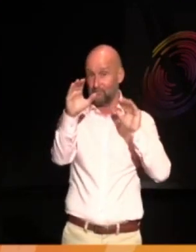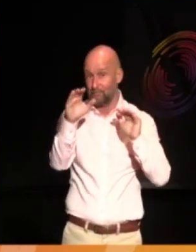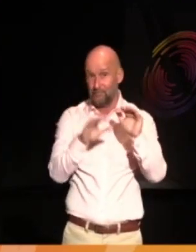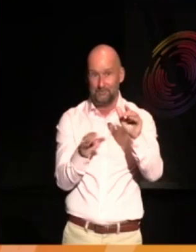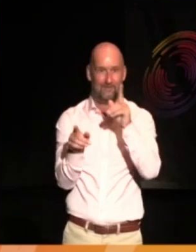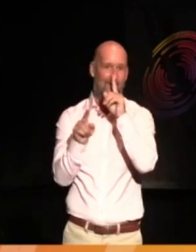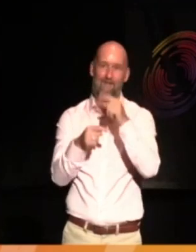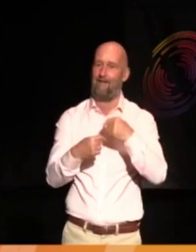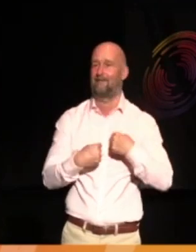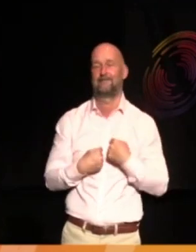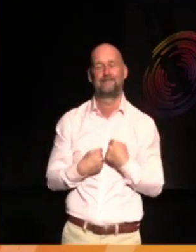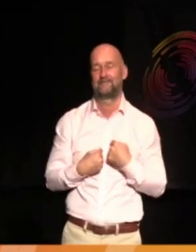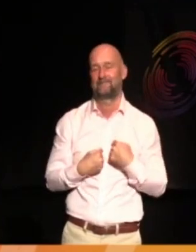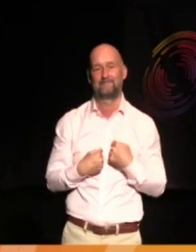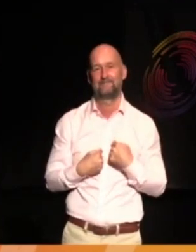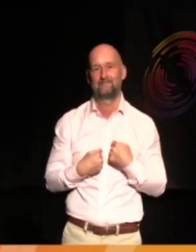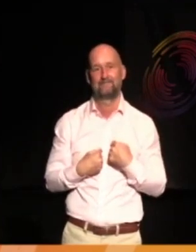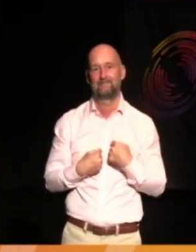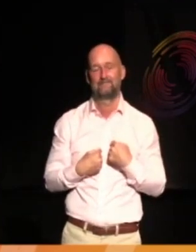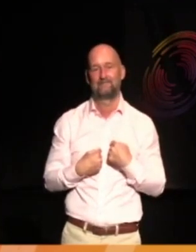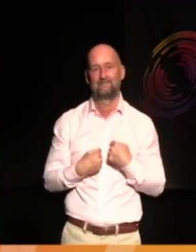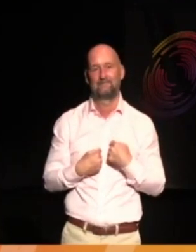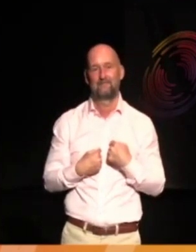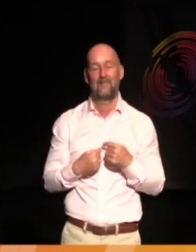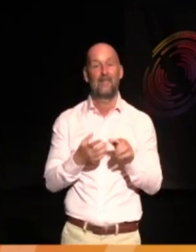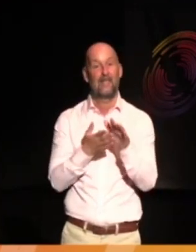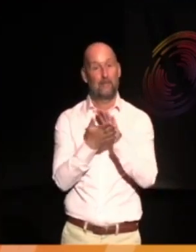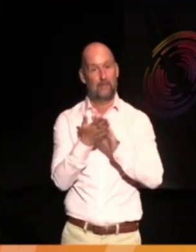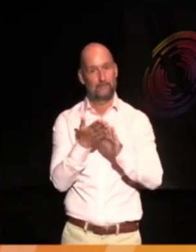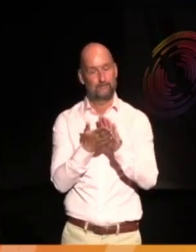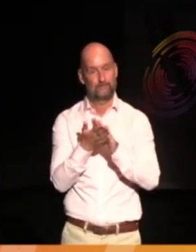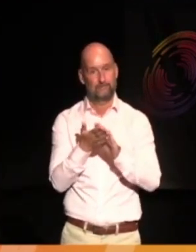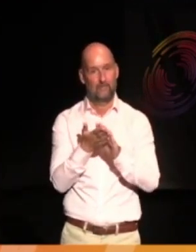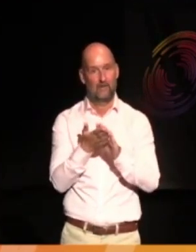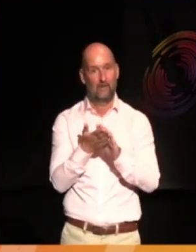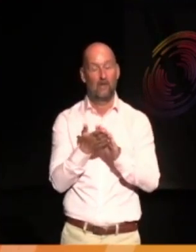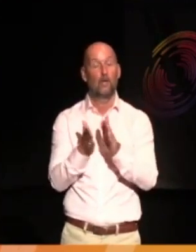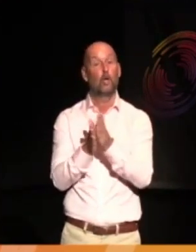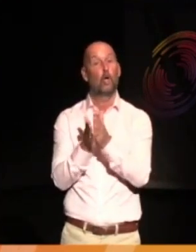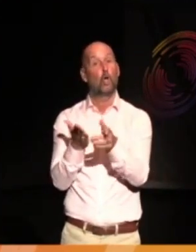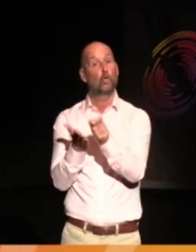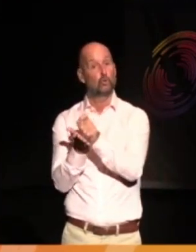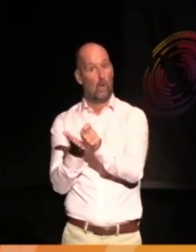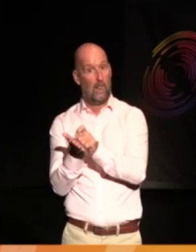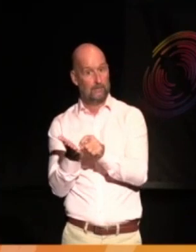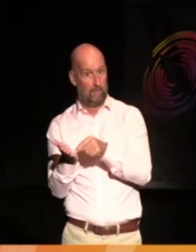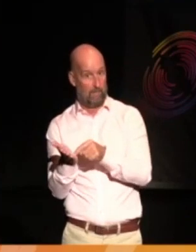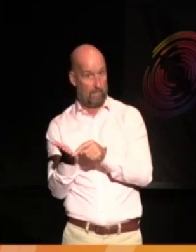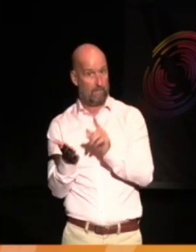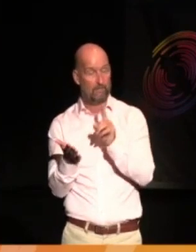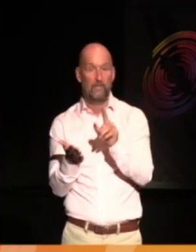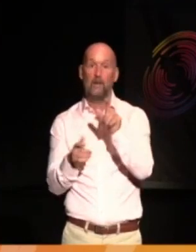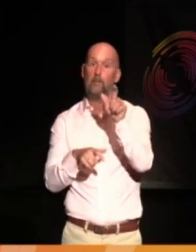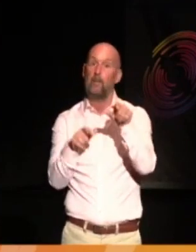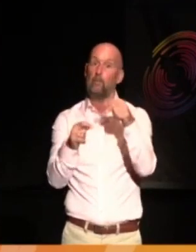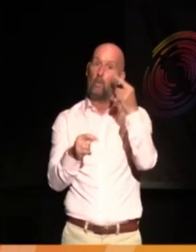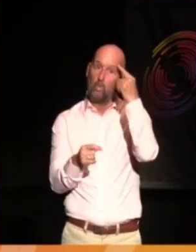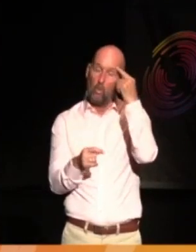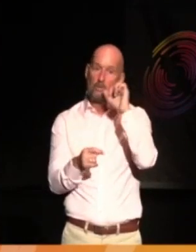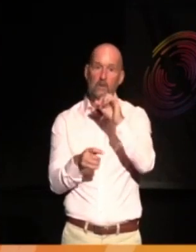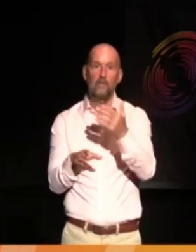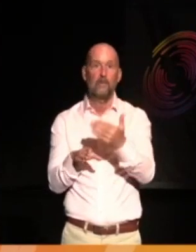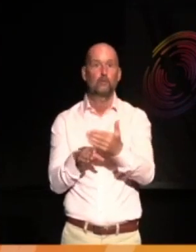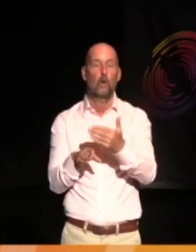And I don't say that disparagingly. I mean that there is, in journalism, there was this very irritating thing where people thought that their job